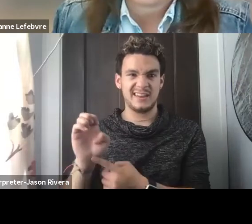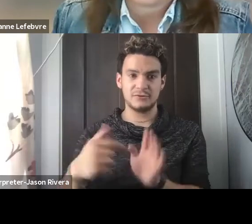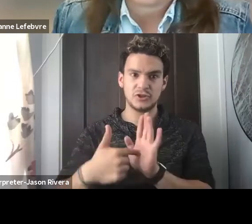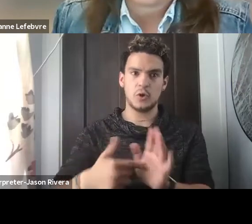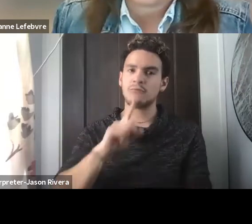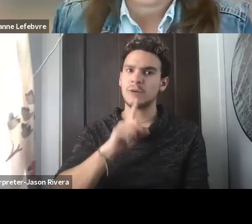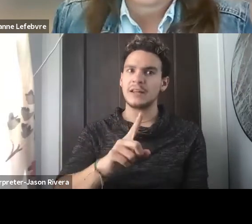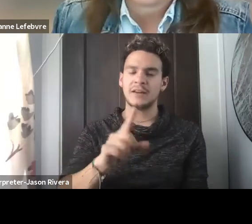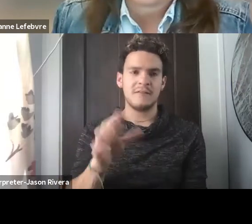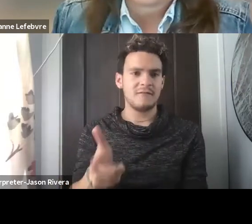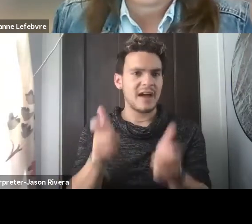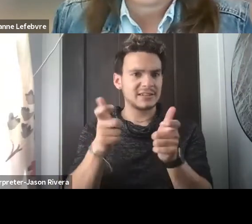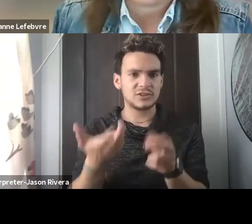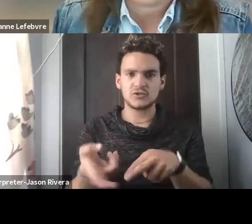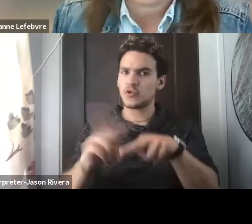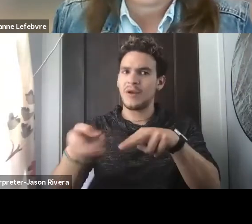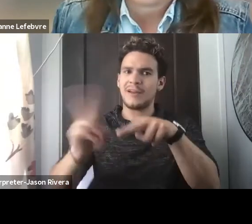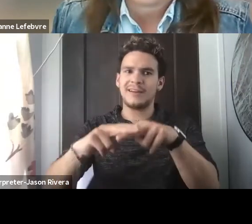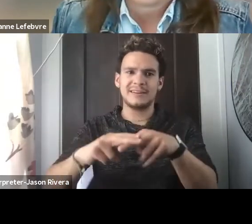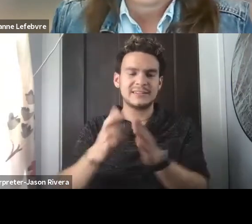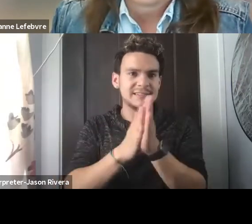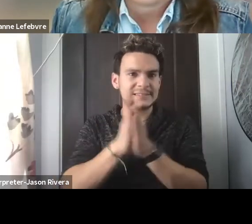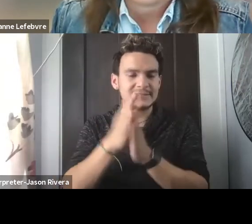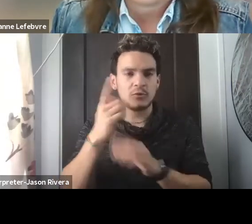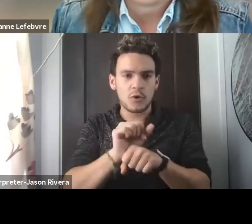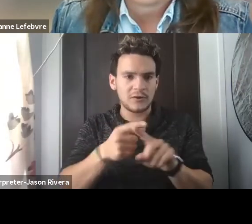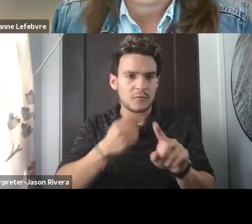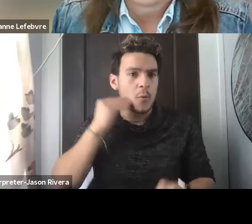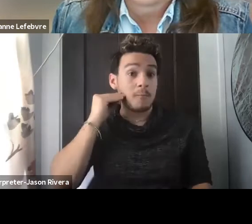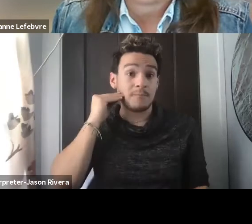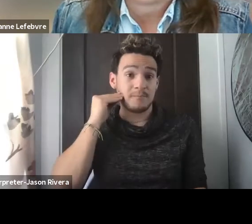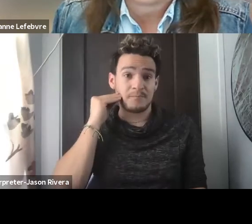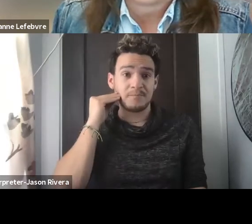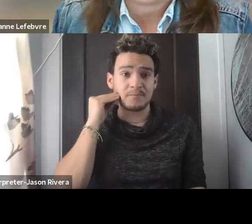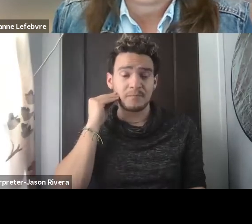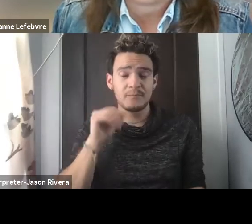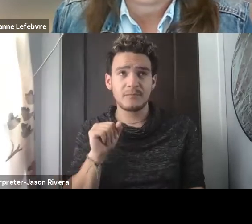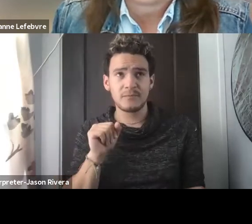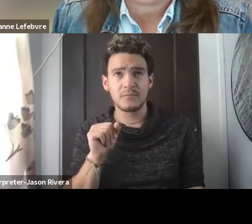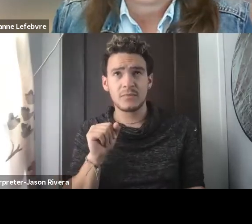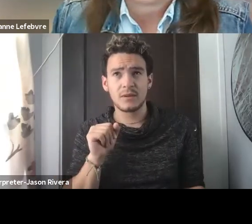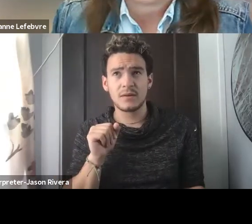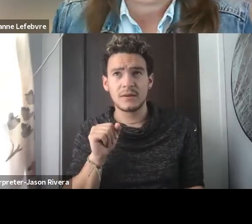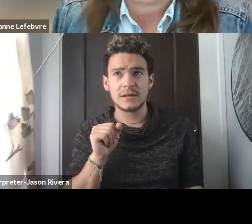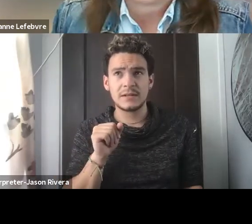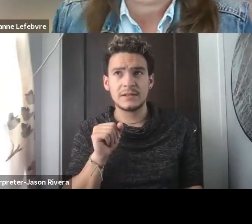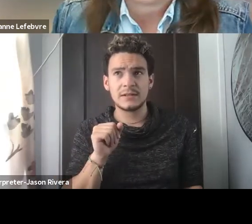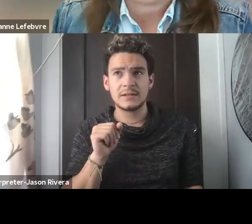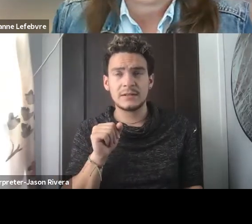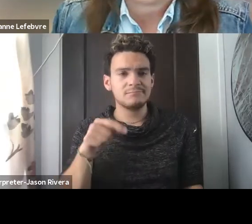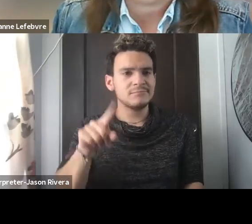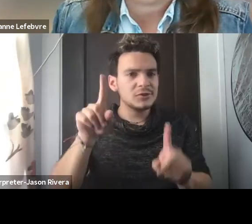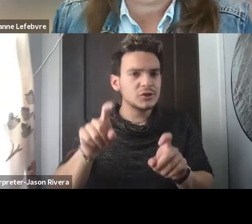real fast and growing desire for working from home. And the